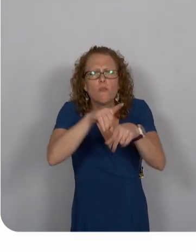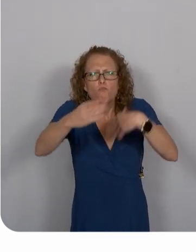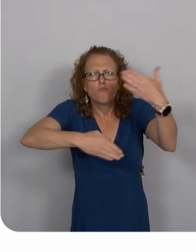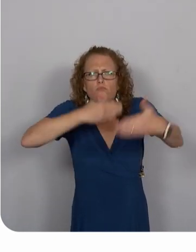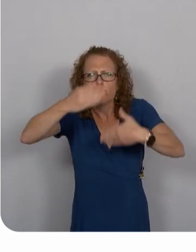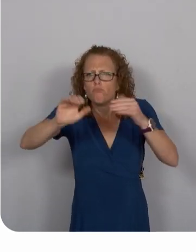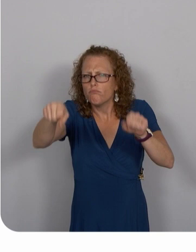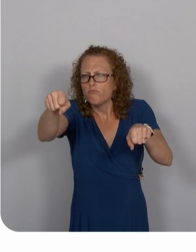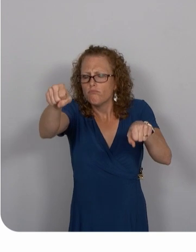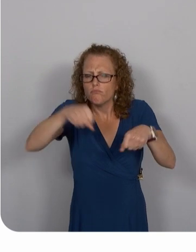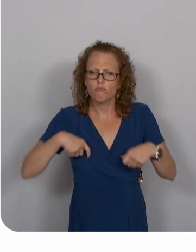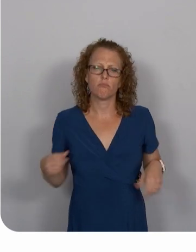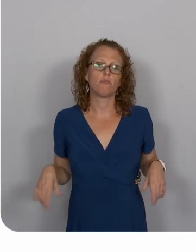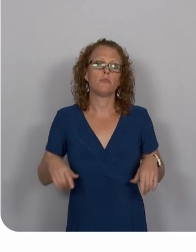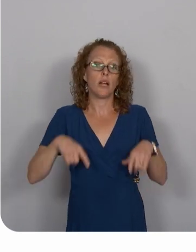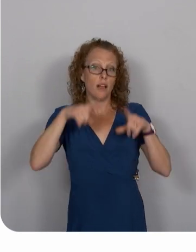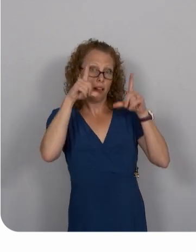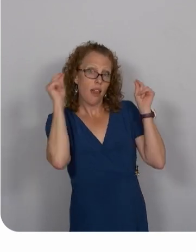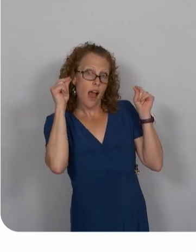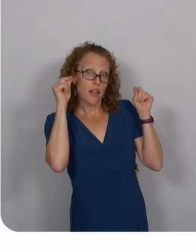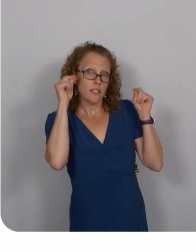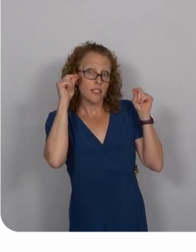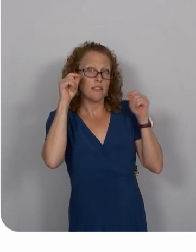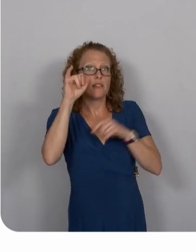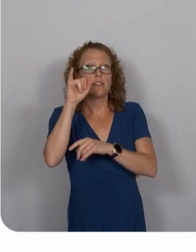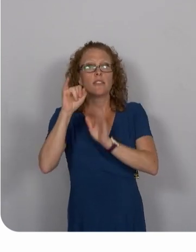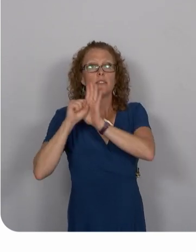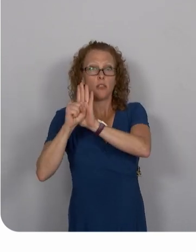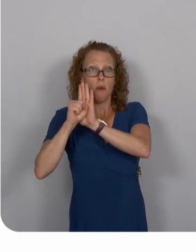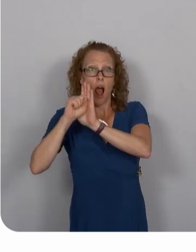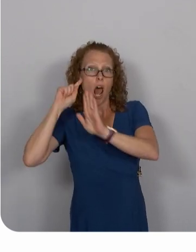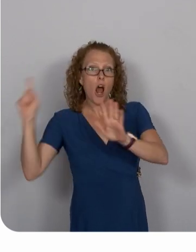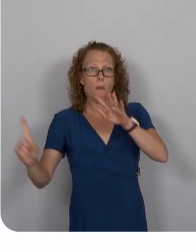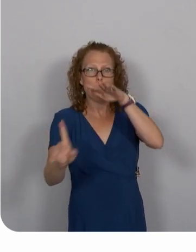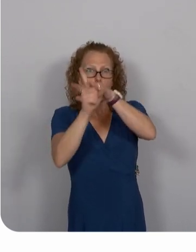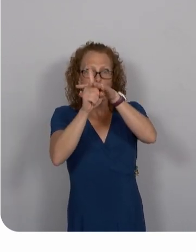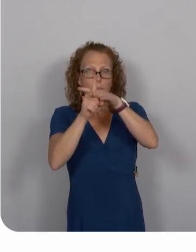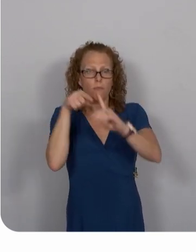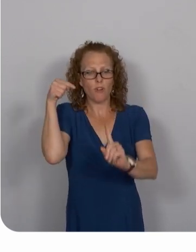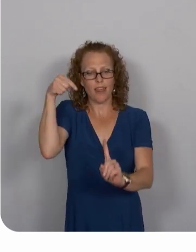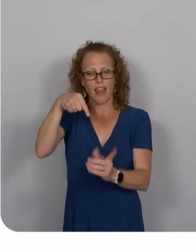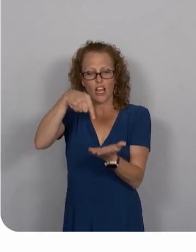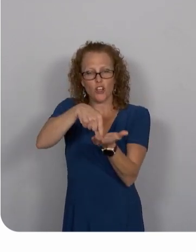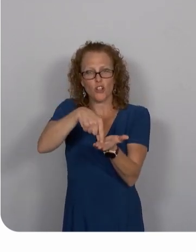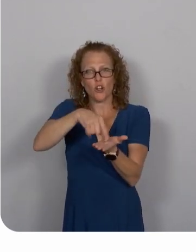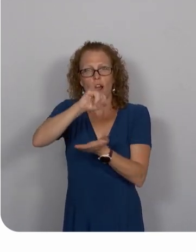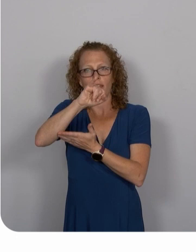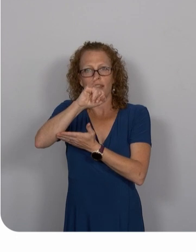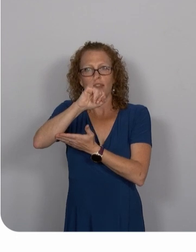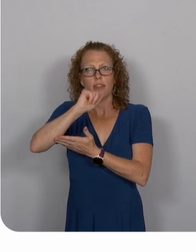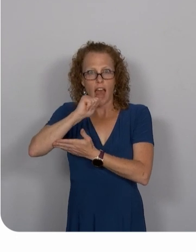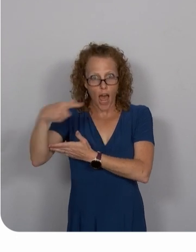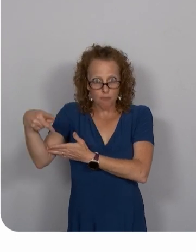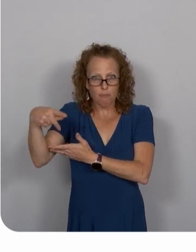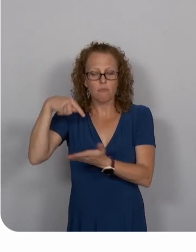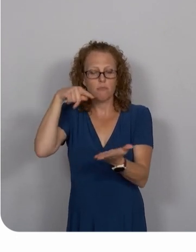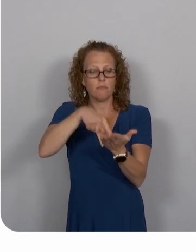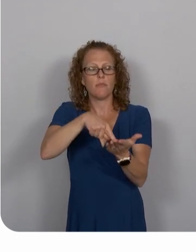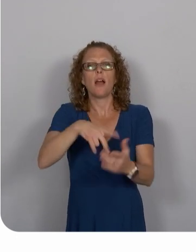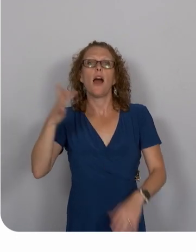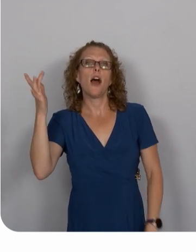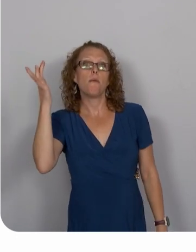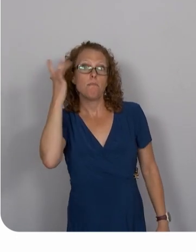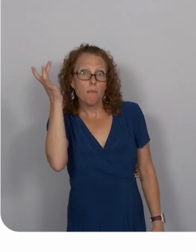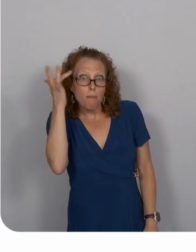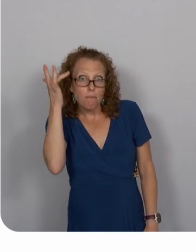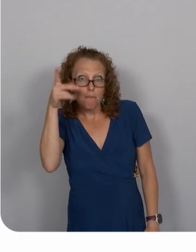A glasses icon will automatically show up right there in the app. When you double-click on your glasses,